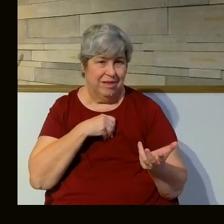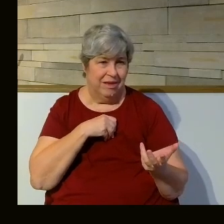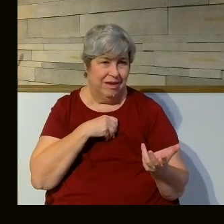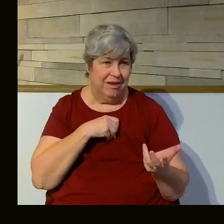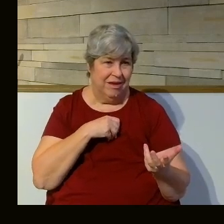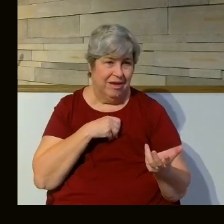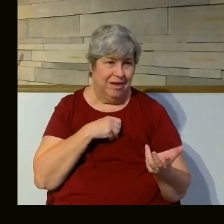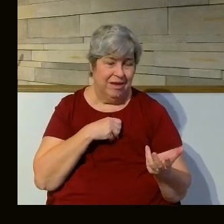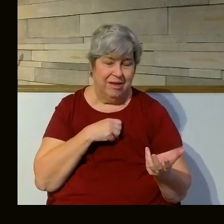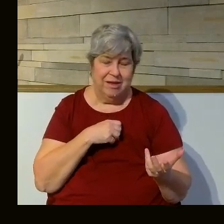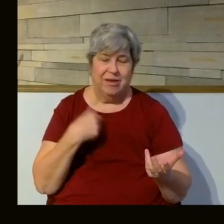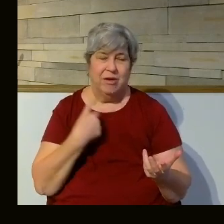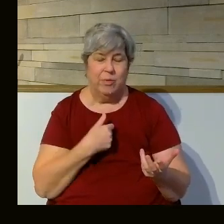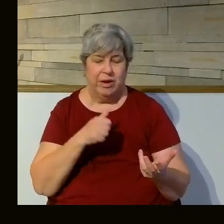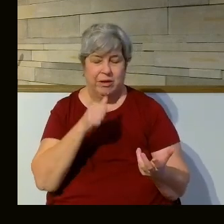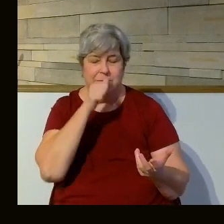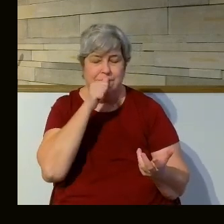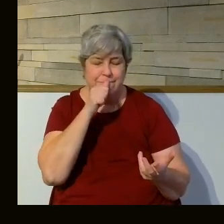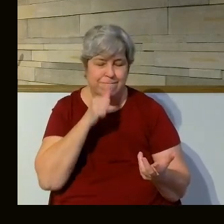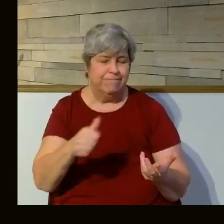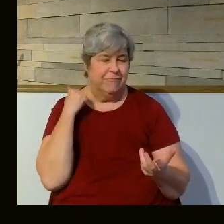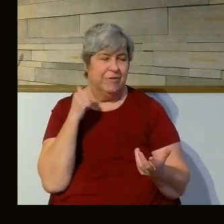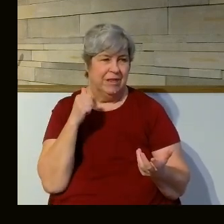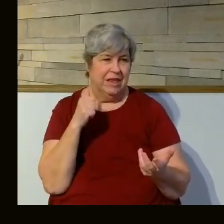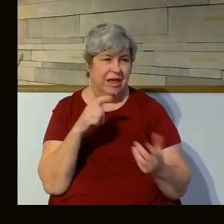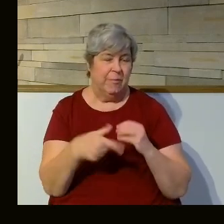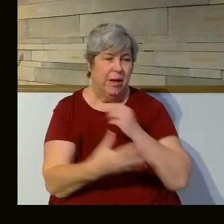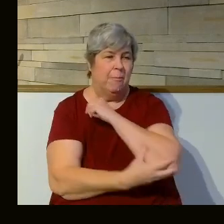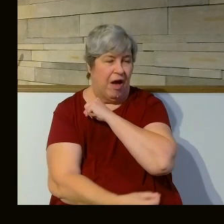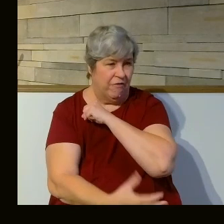who are tolerant, we are intolerant about poverty